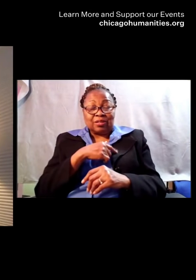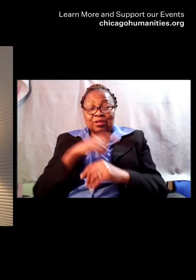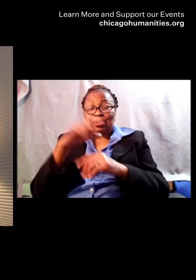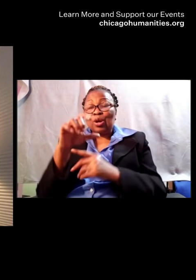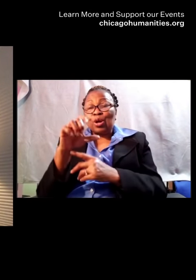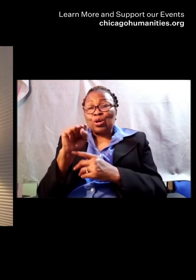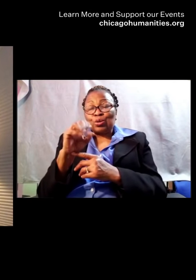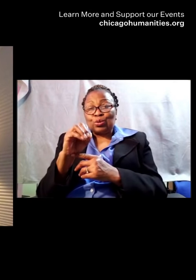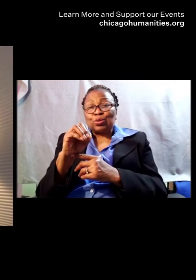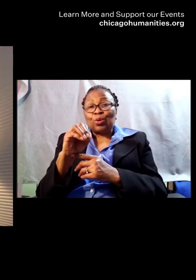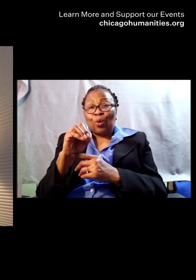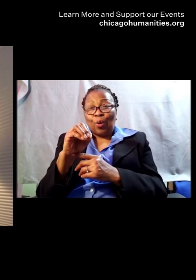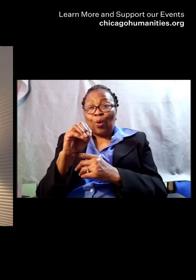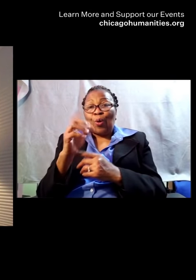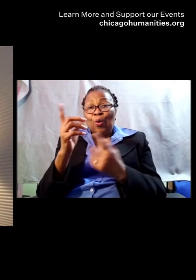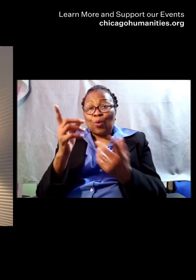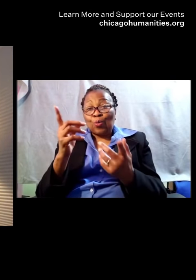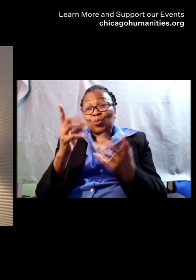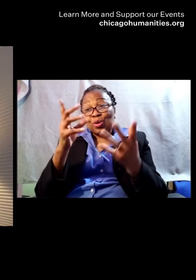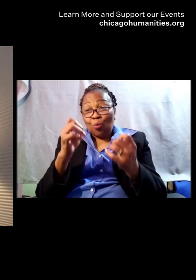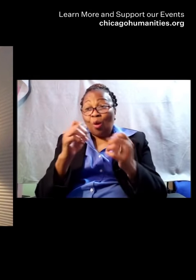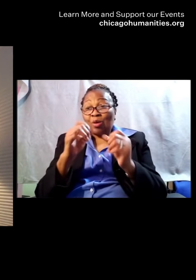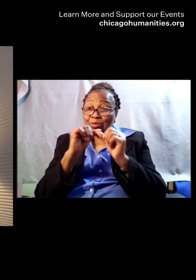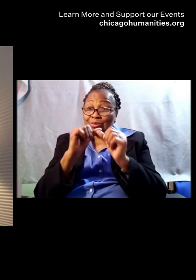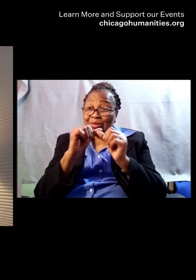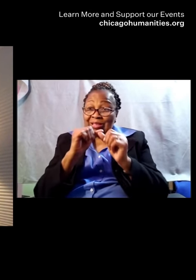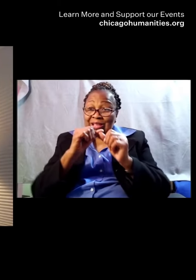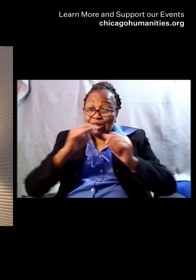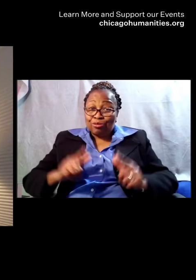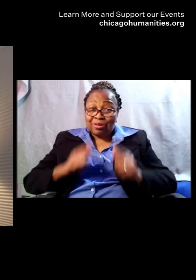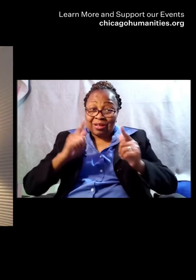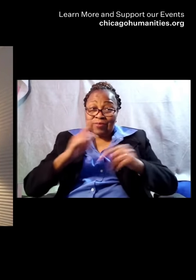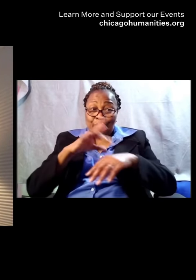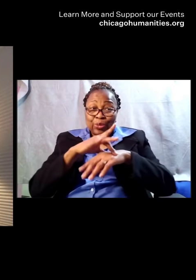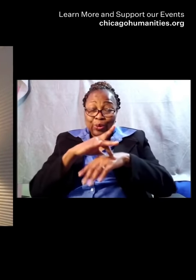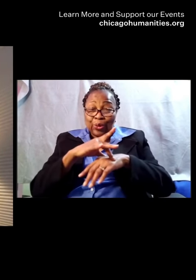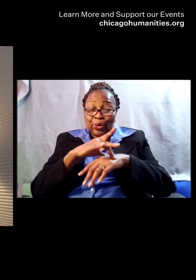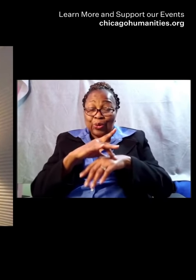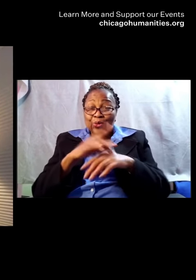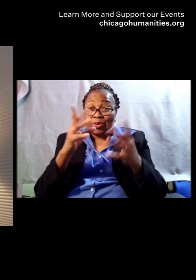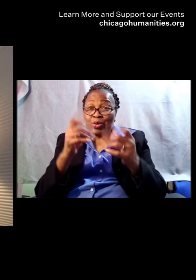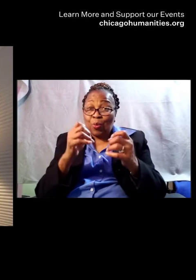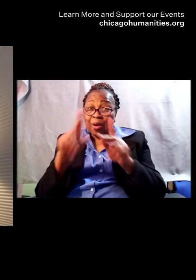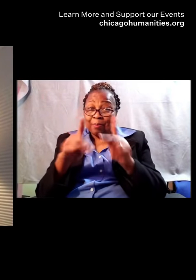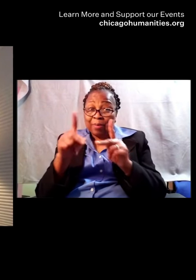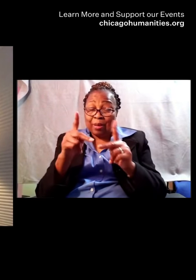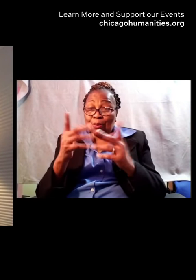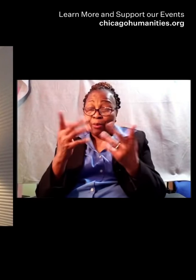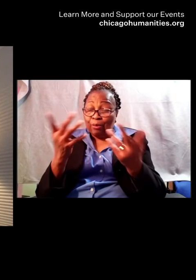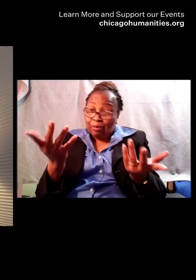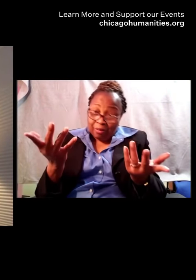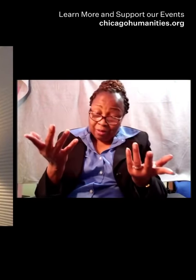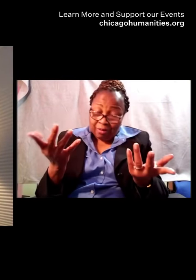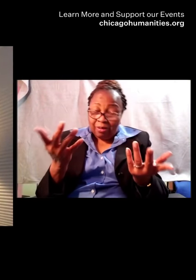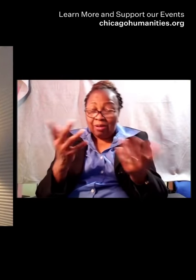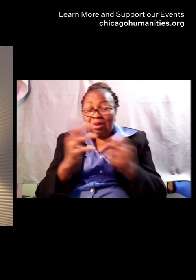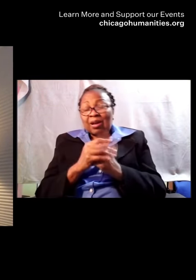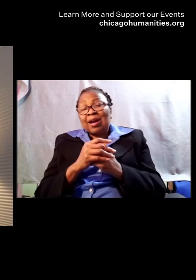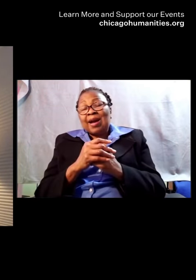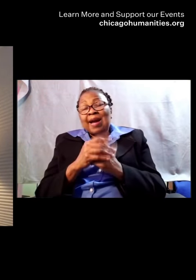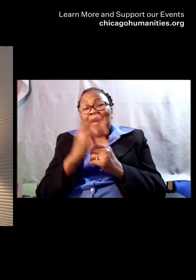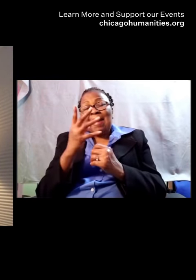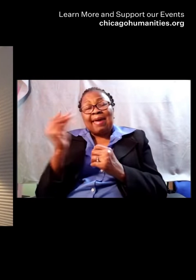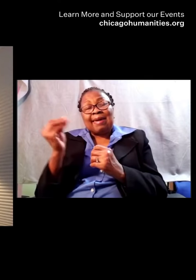So vote to be a species if you want there to be people. That's what it comes down to. And